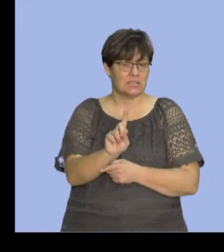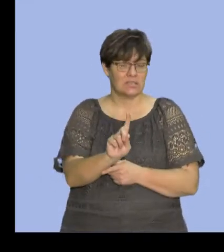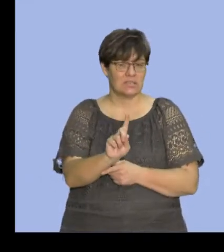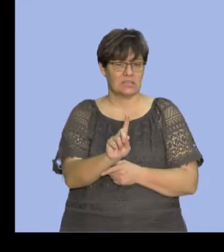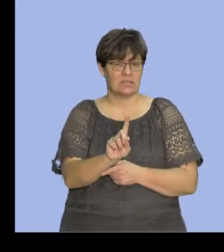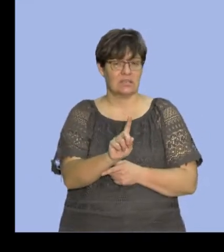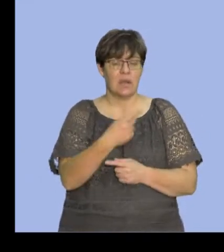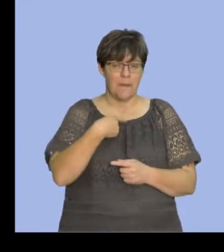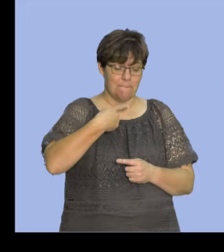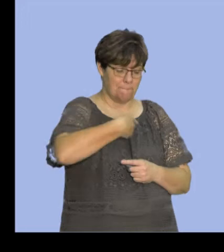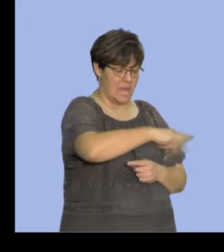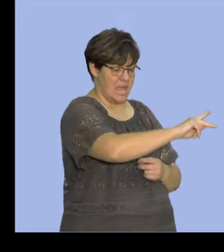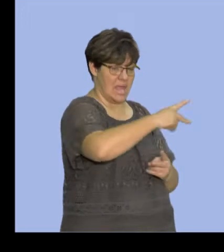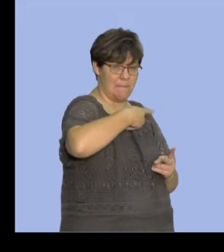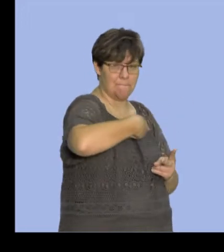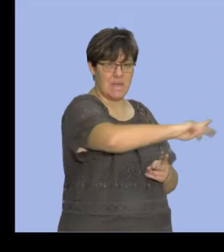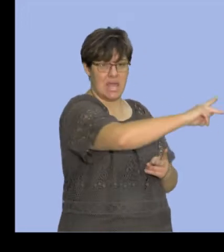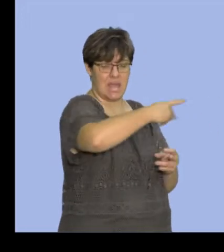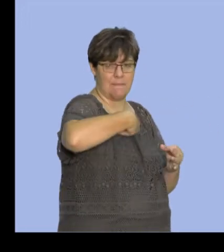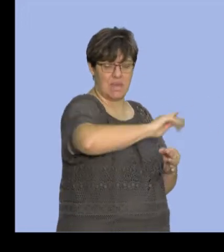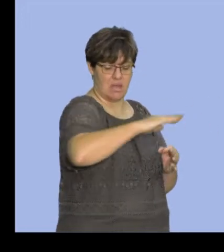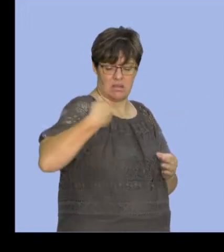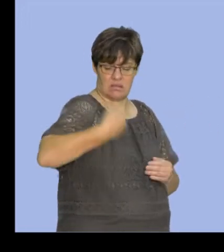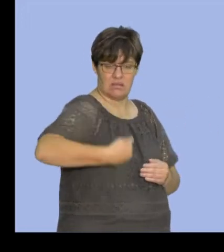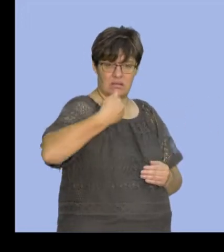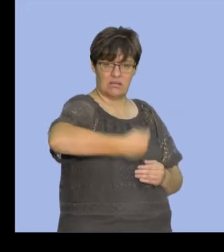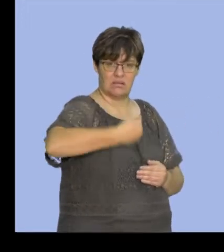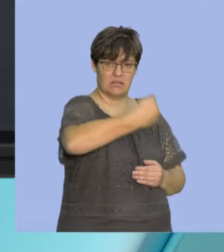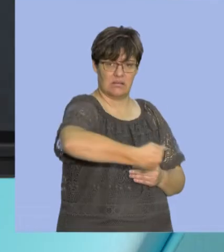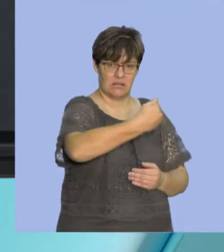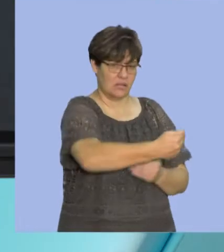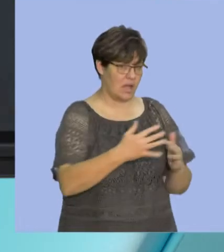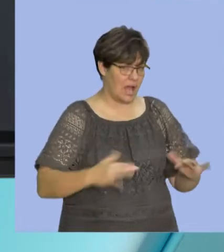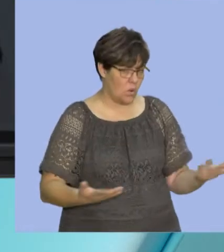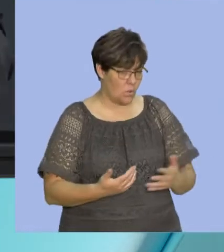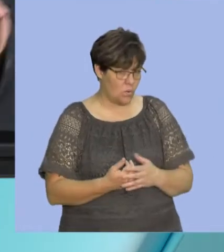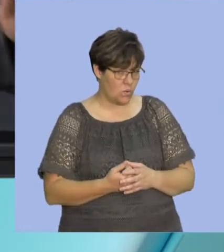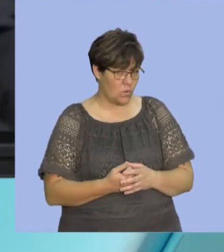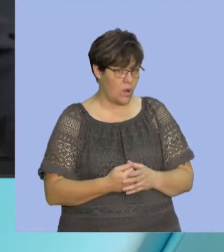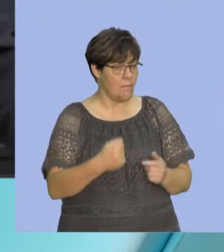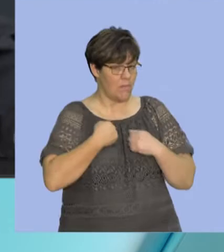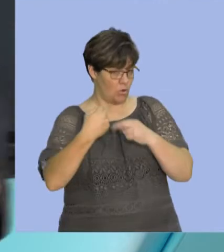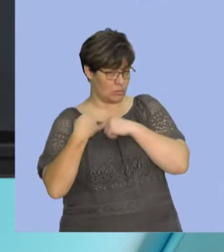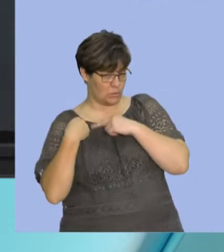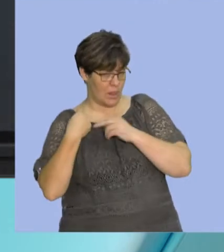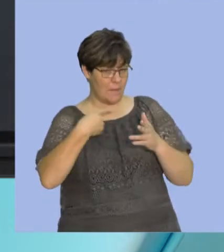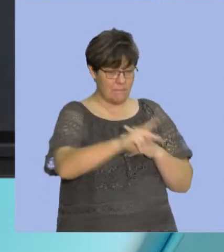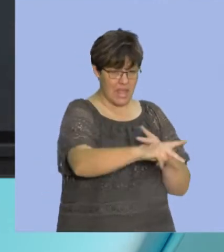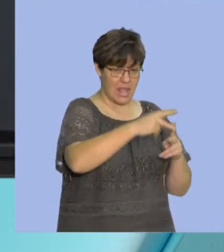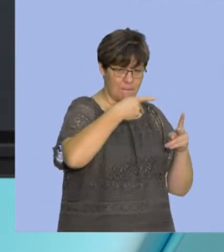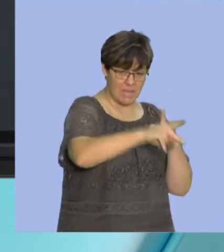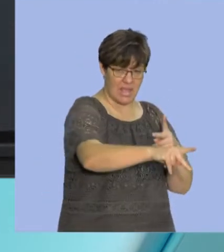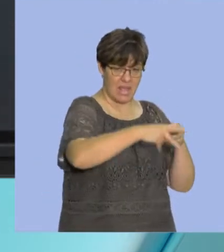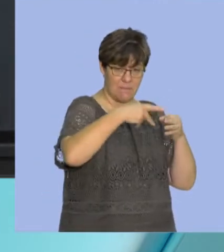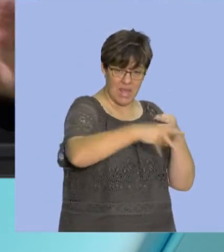regularly payments are made to them. Very important. Are we meeting our obligations? Are we paying